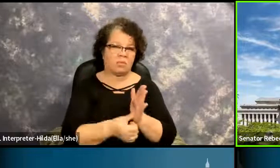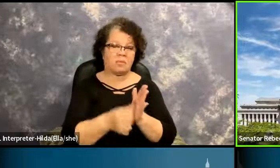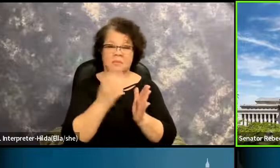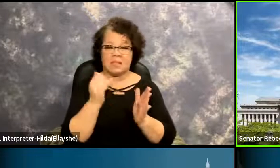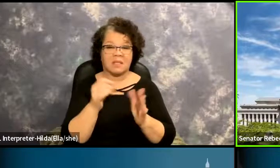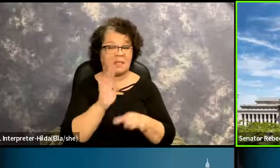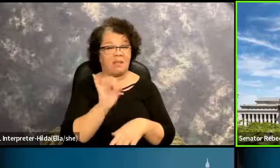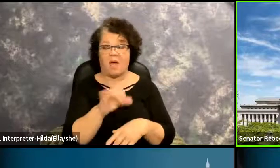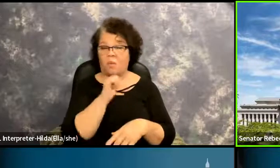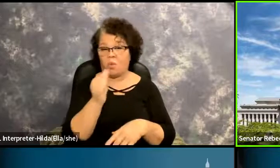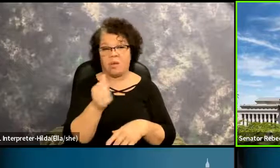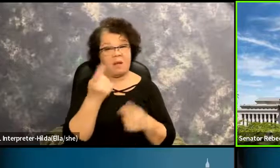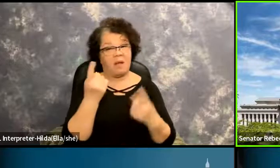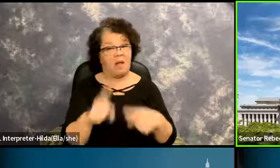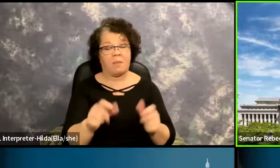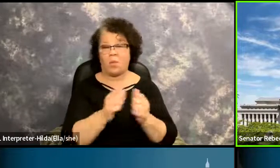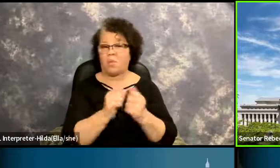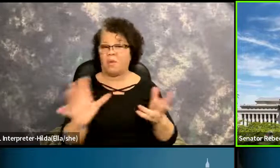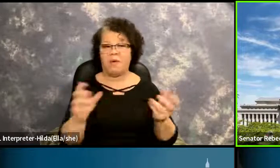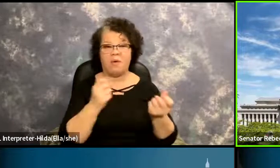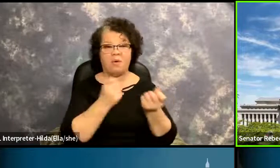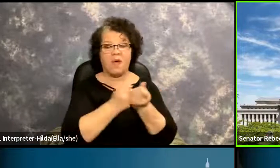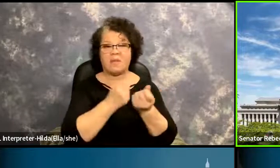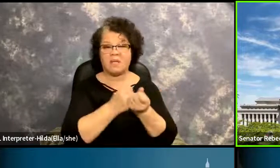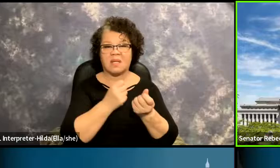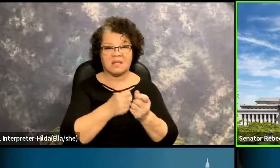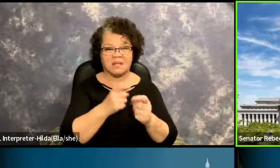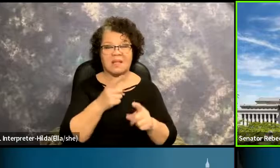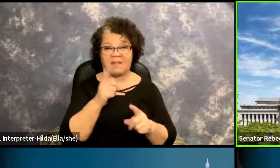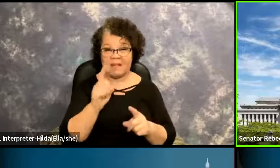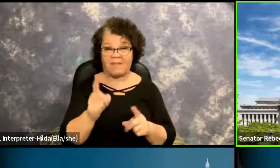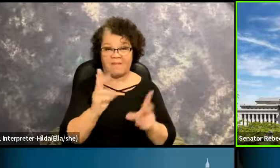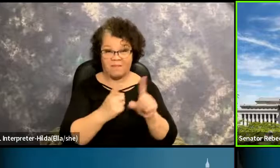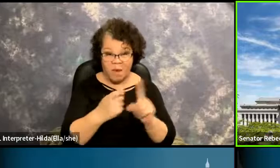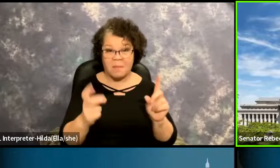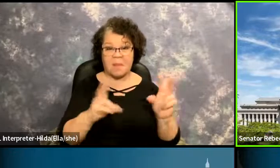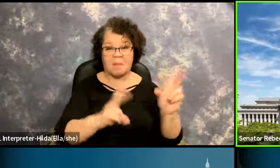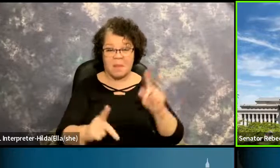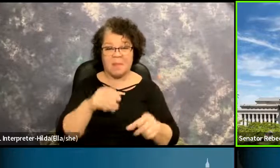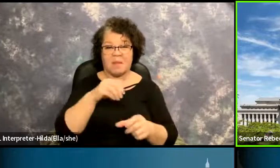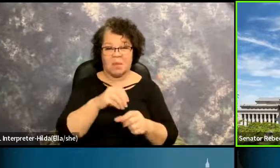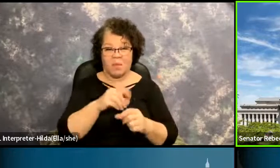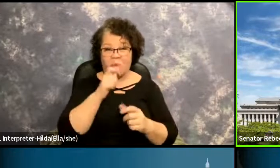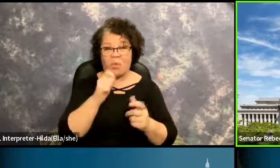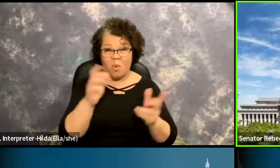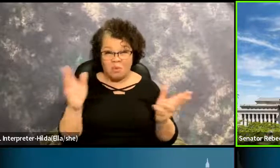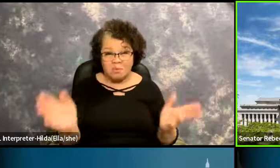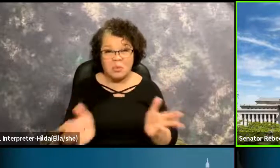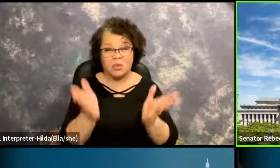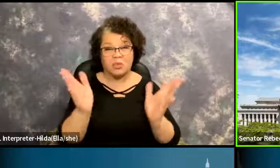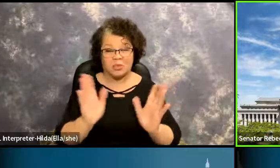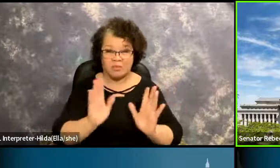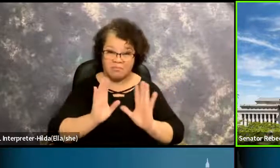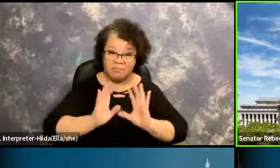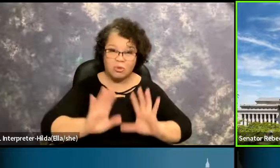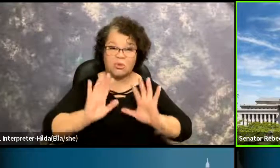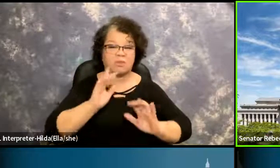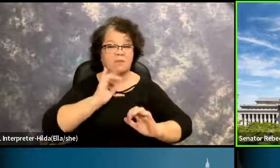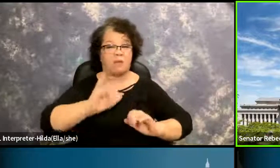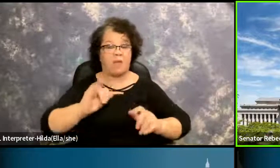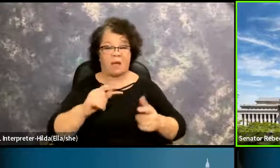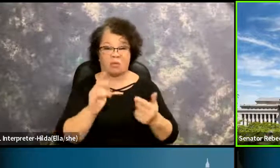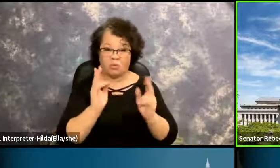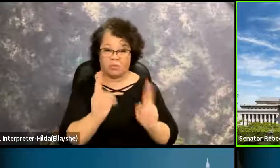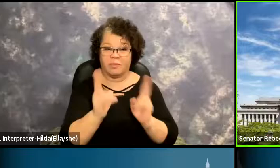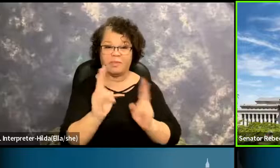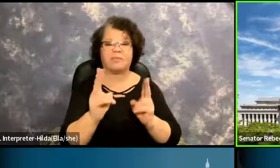have happened without the advocacy that's rooted in the 37th pushing to make us go faster. And I know we're